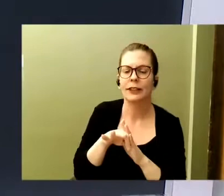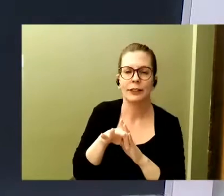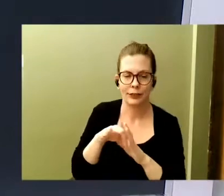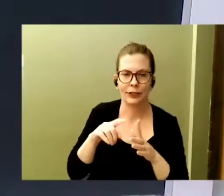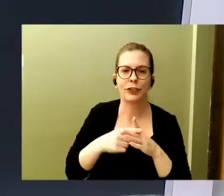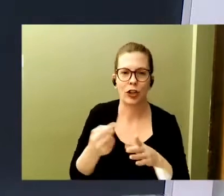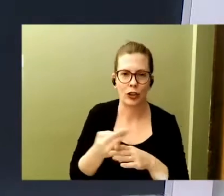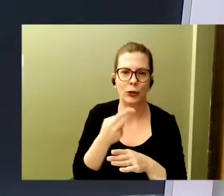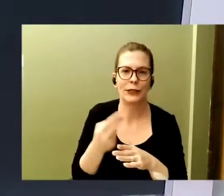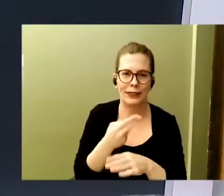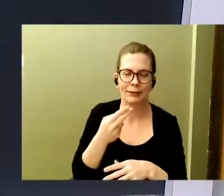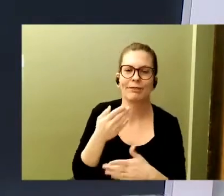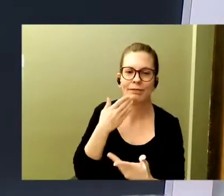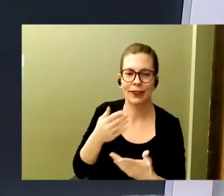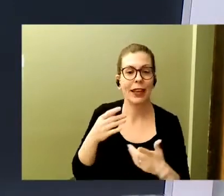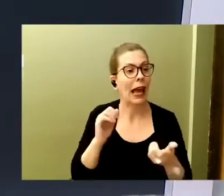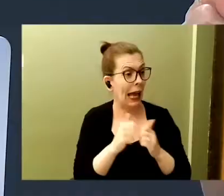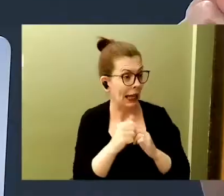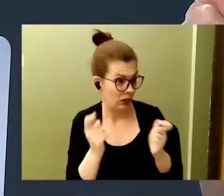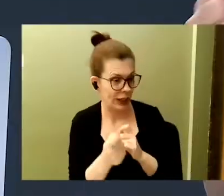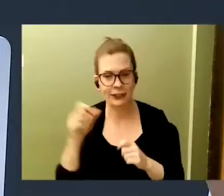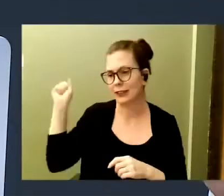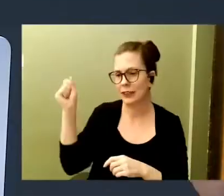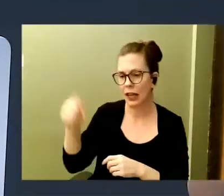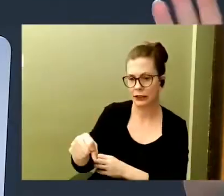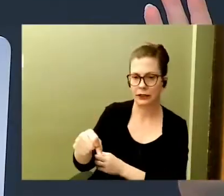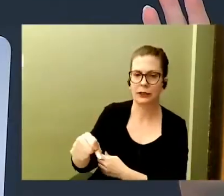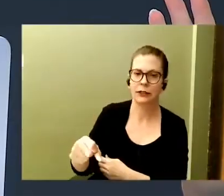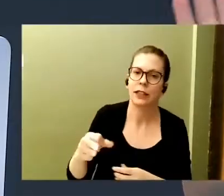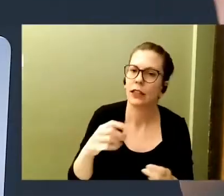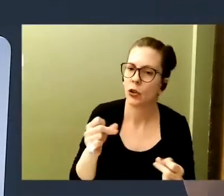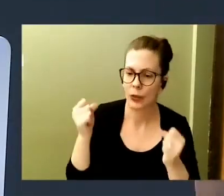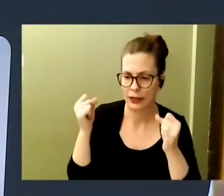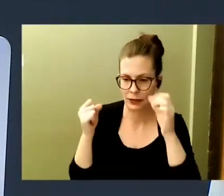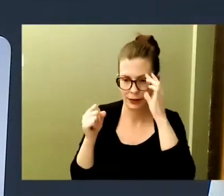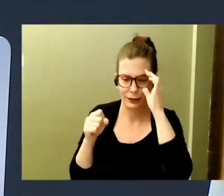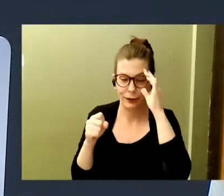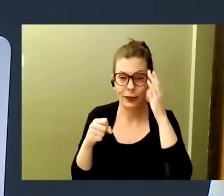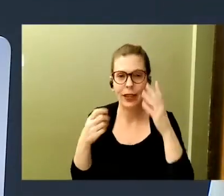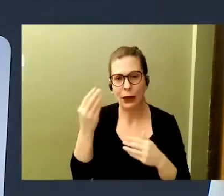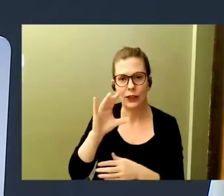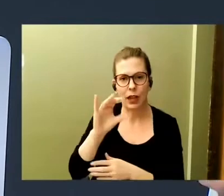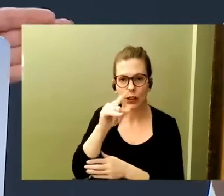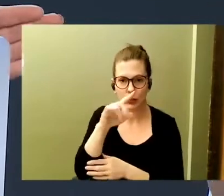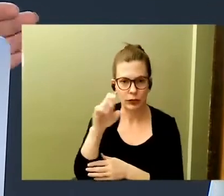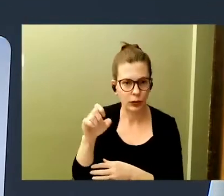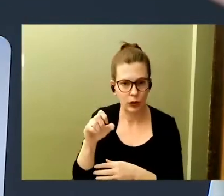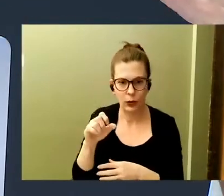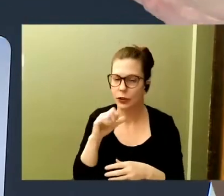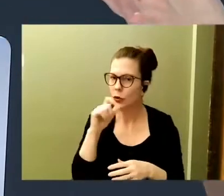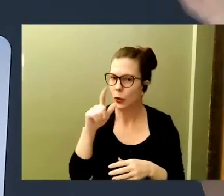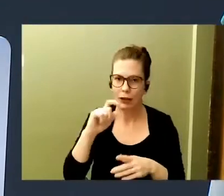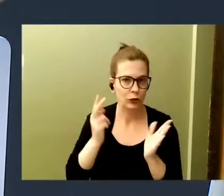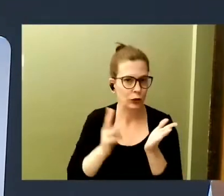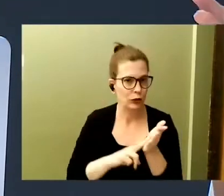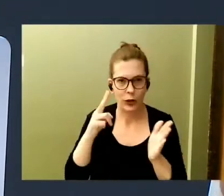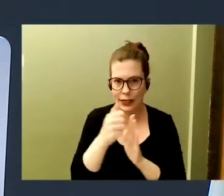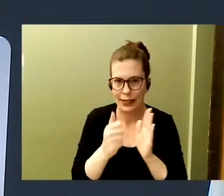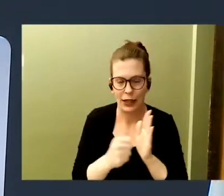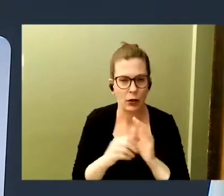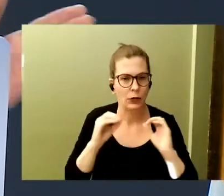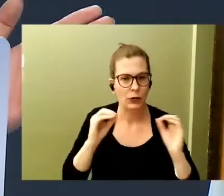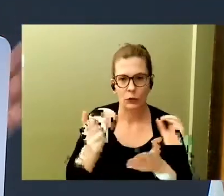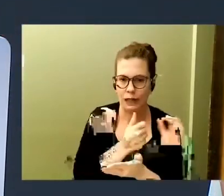that changed then? Yes, it's very quick. Outside console, so no need for an account. No credit card,